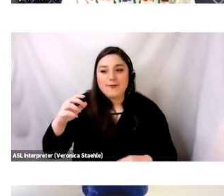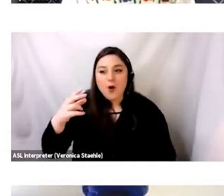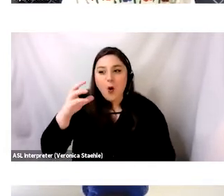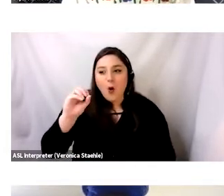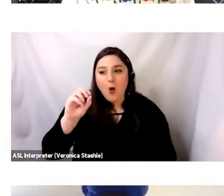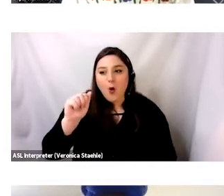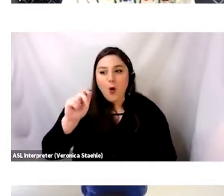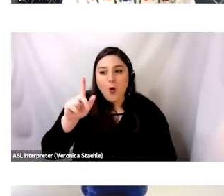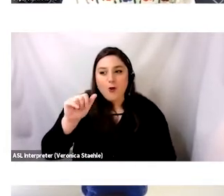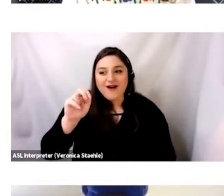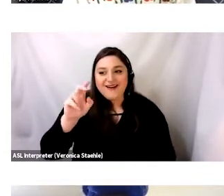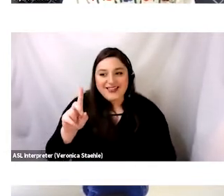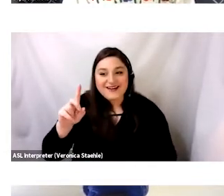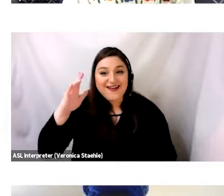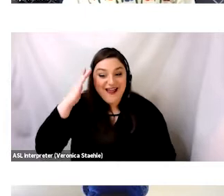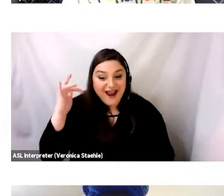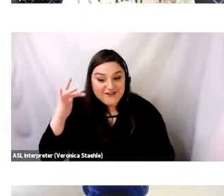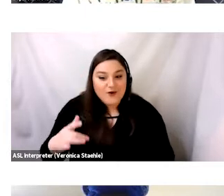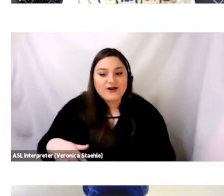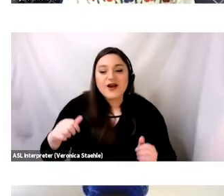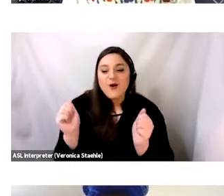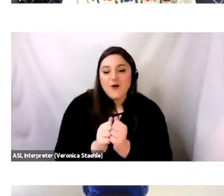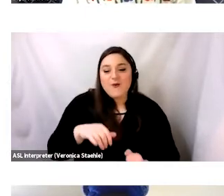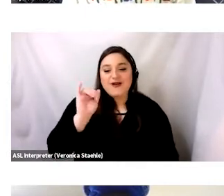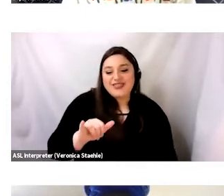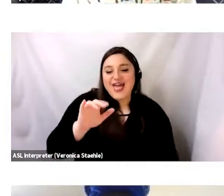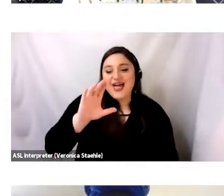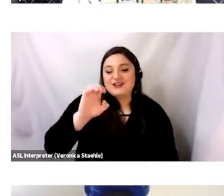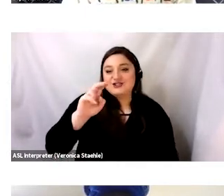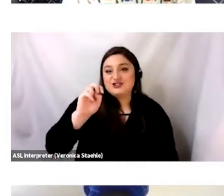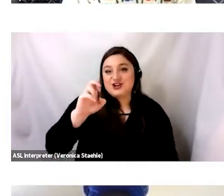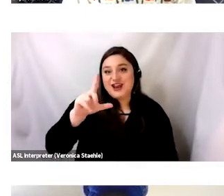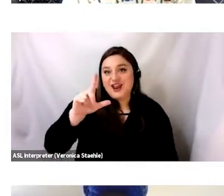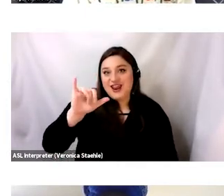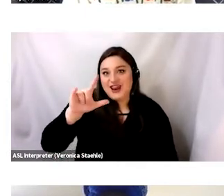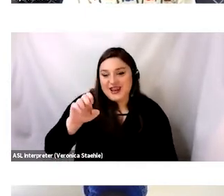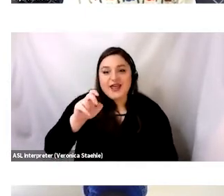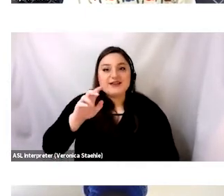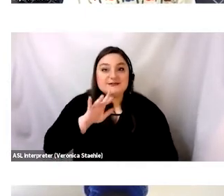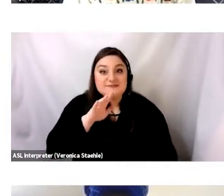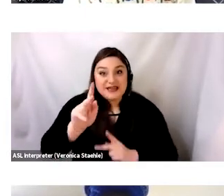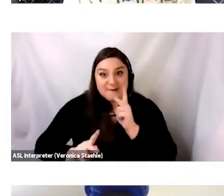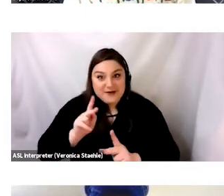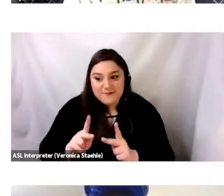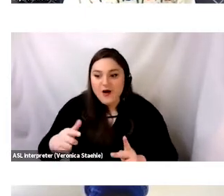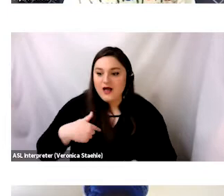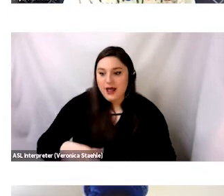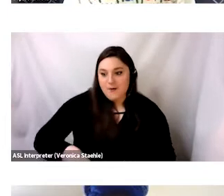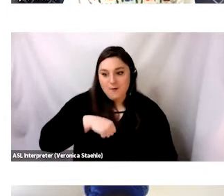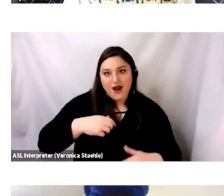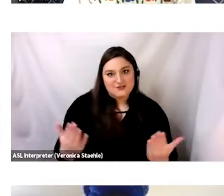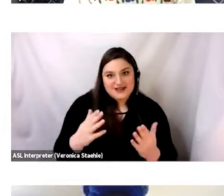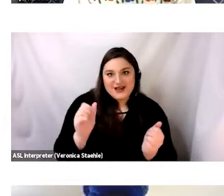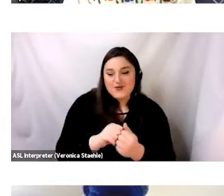unceded territory of the Ohlone, Chichenyo speaking people. And I am so grateful to be here with Sha'Mira Covington